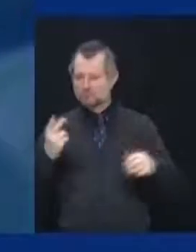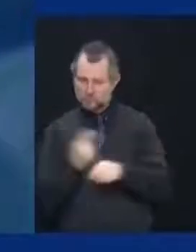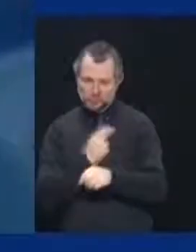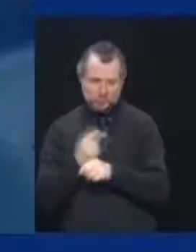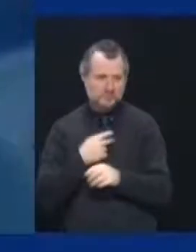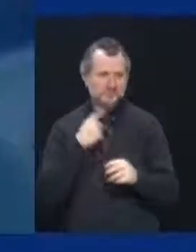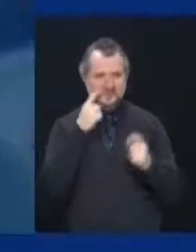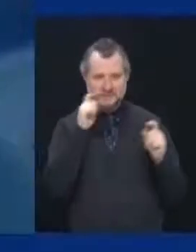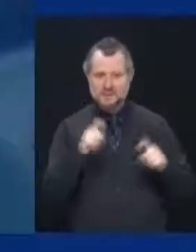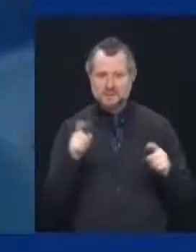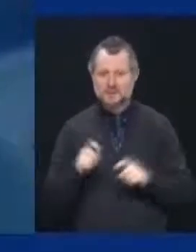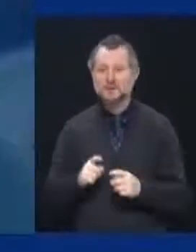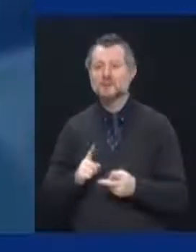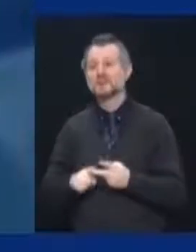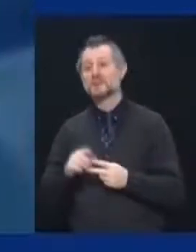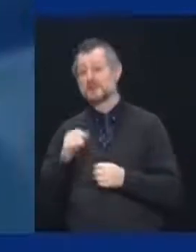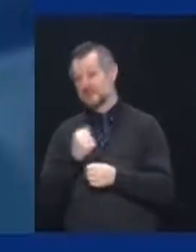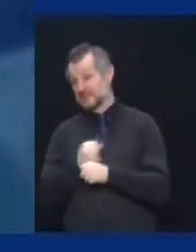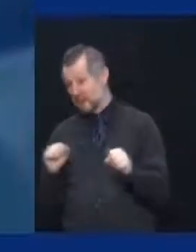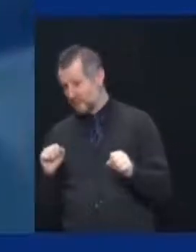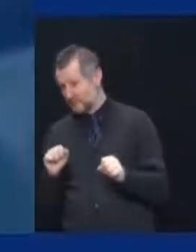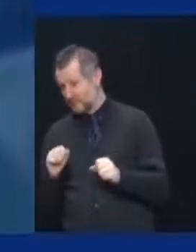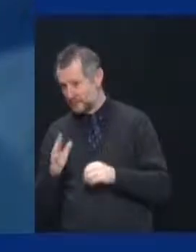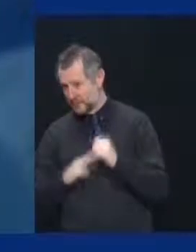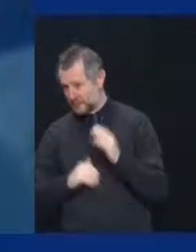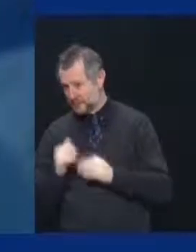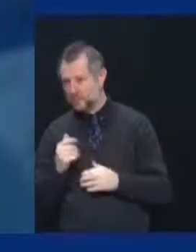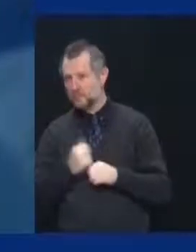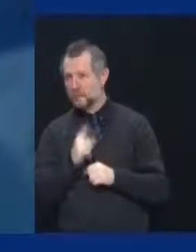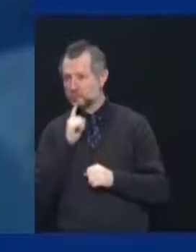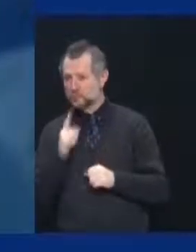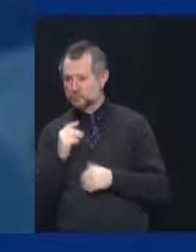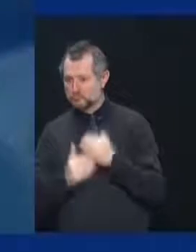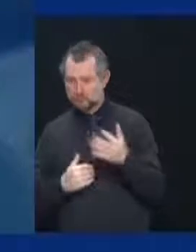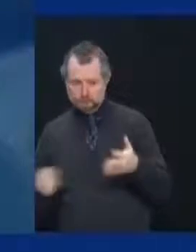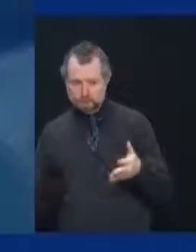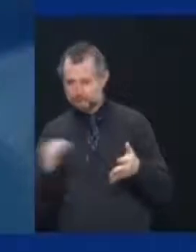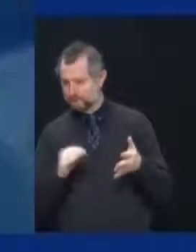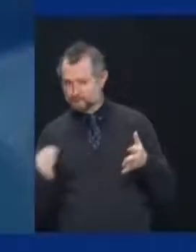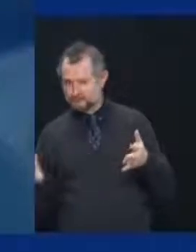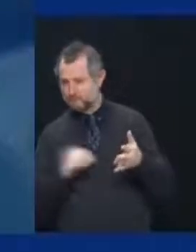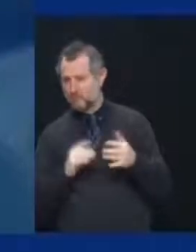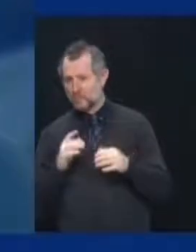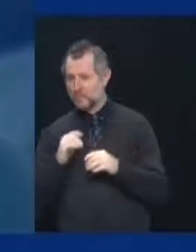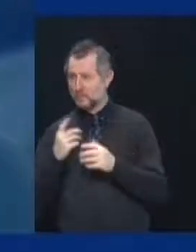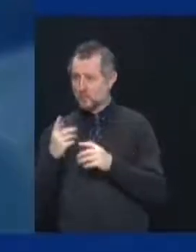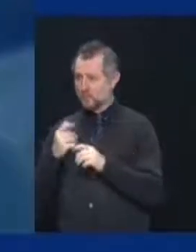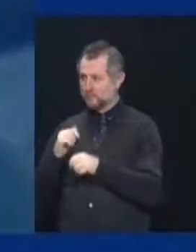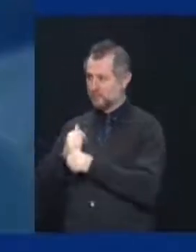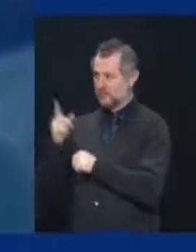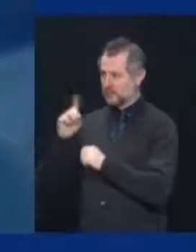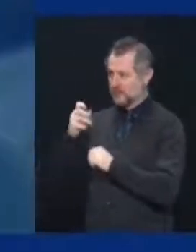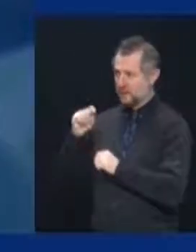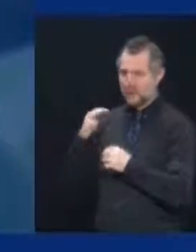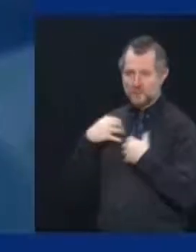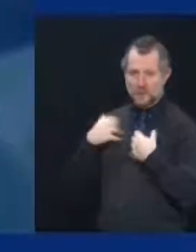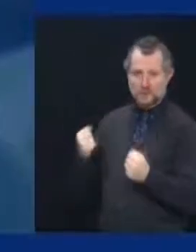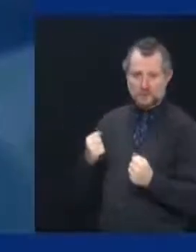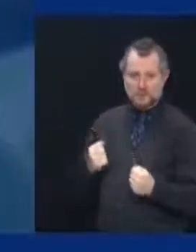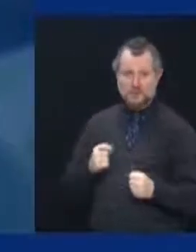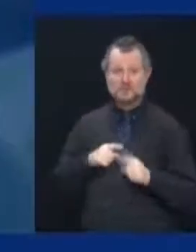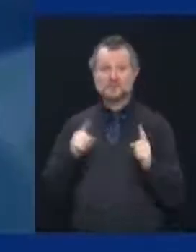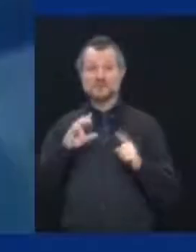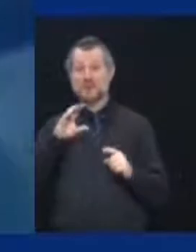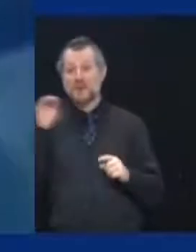with a safe building protocol established by the Department of Health. Testing companies to open up